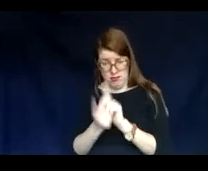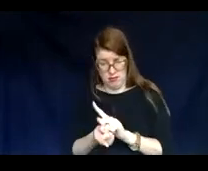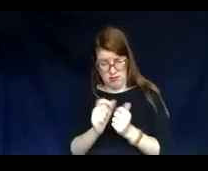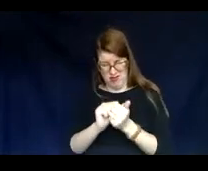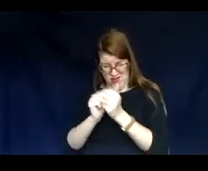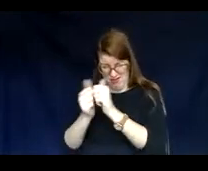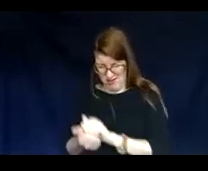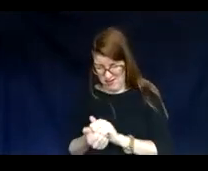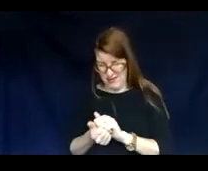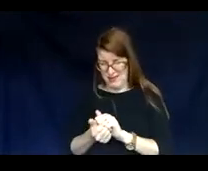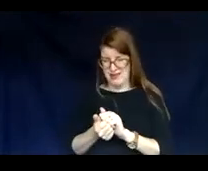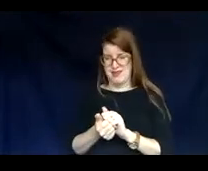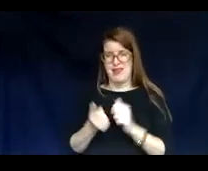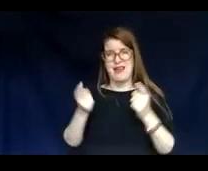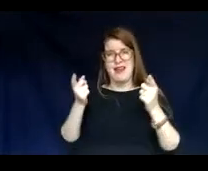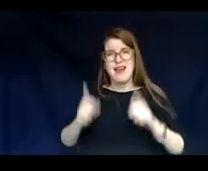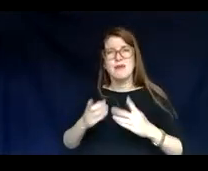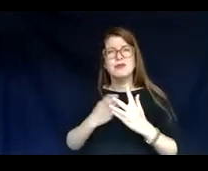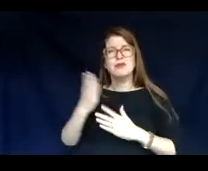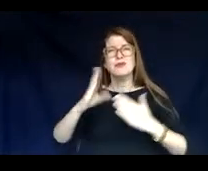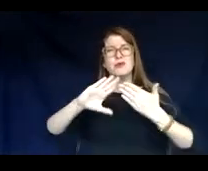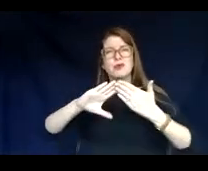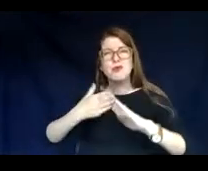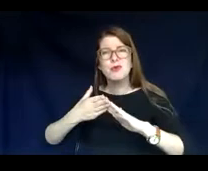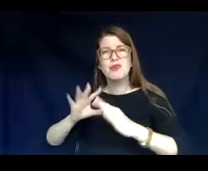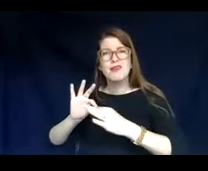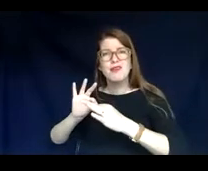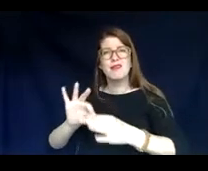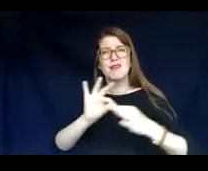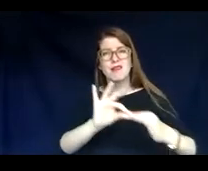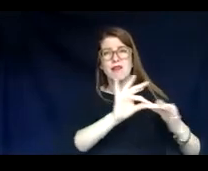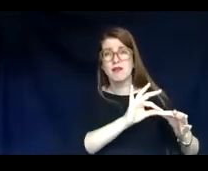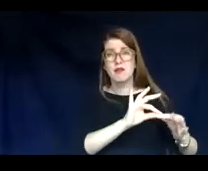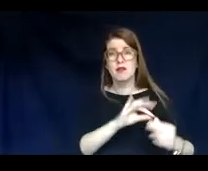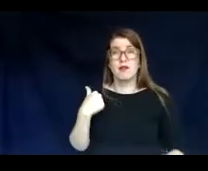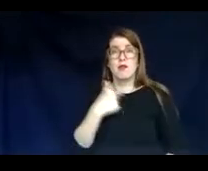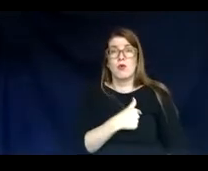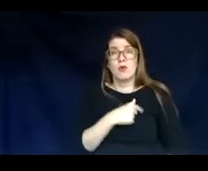comes in the context of community. You and I, we need community.